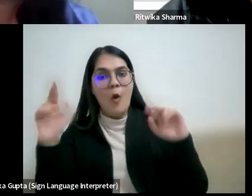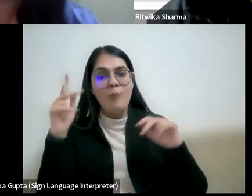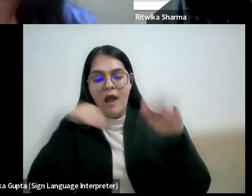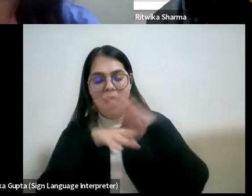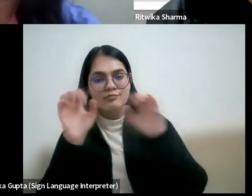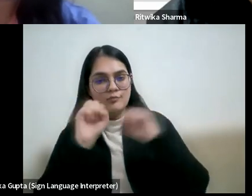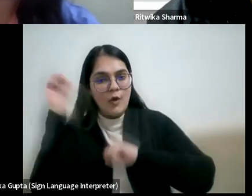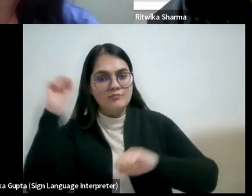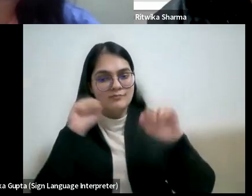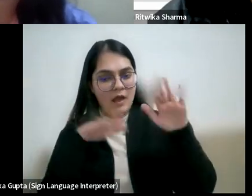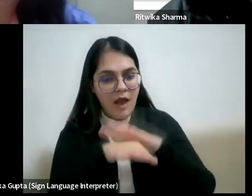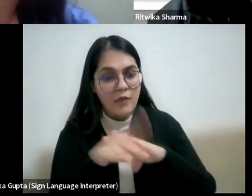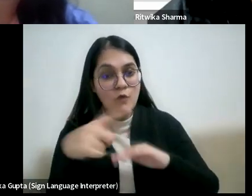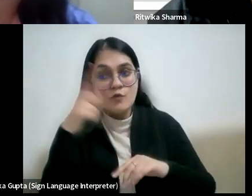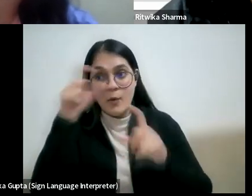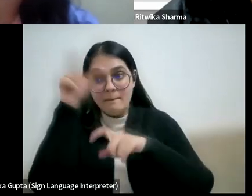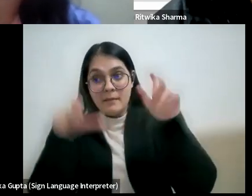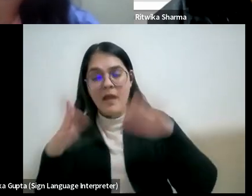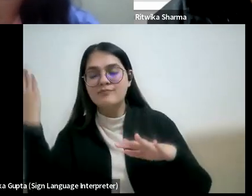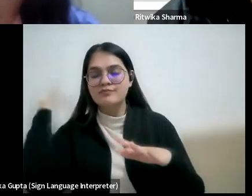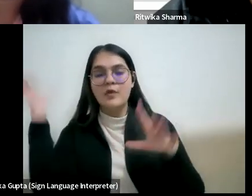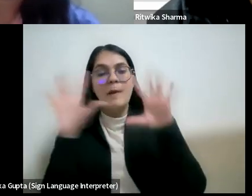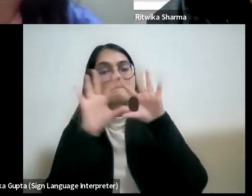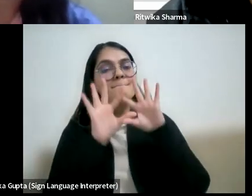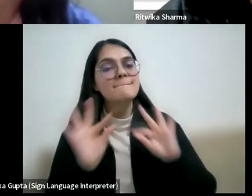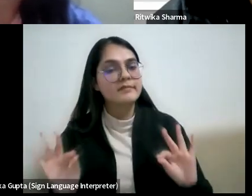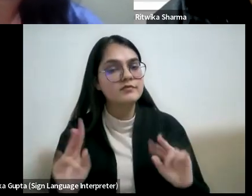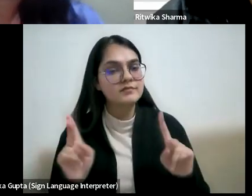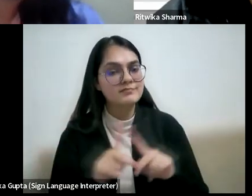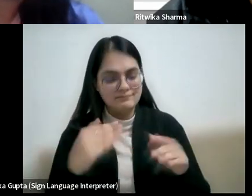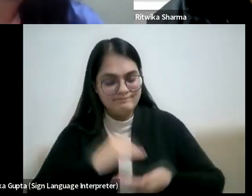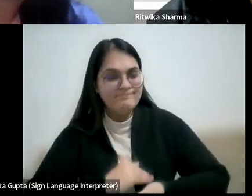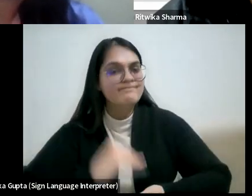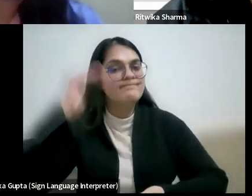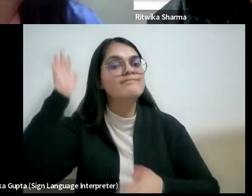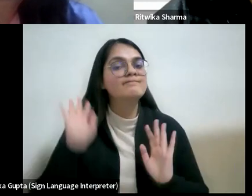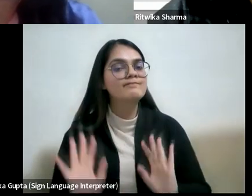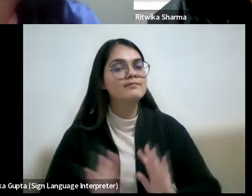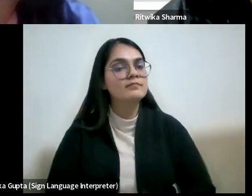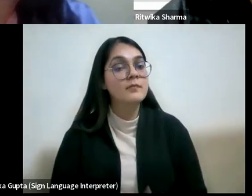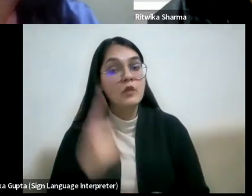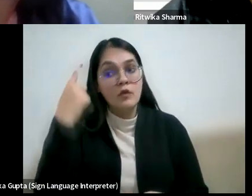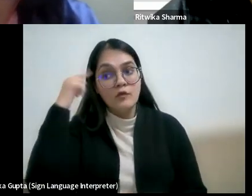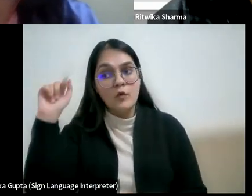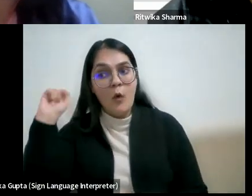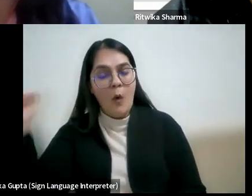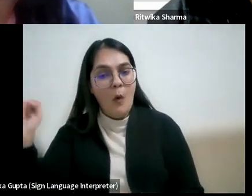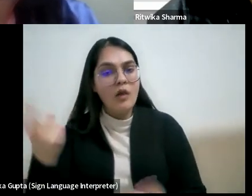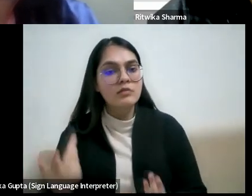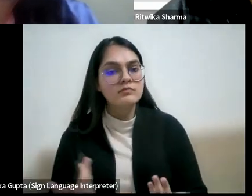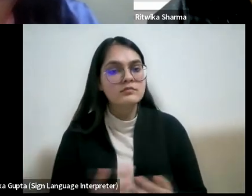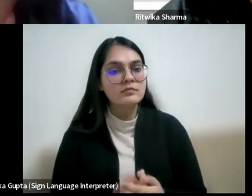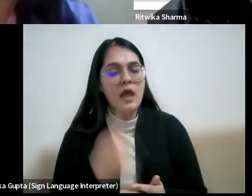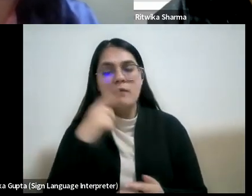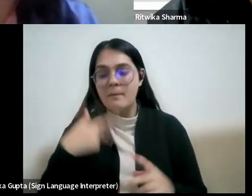is people who have peacefully cohabited in a place for the longest of time. So for them, they don't have an